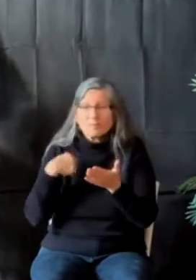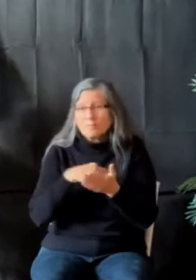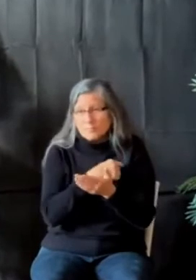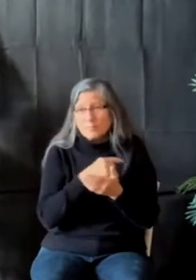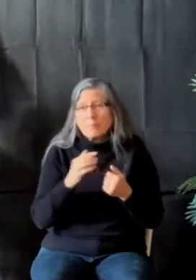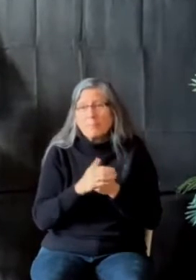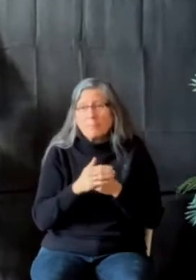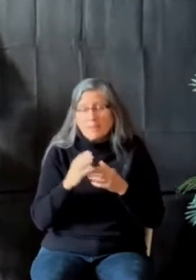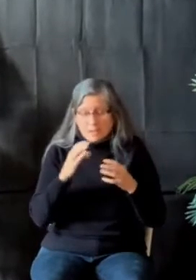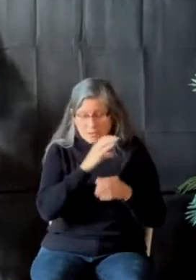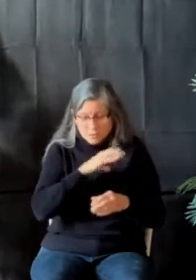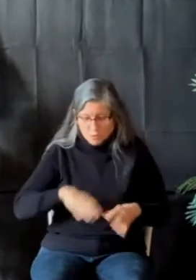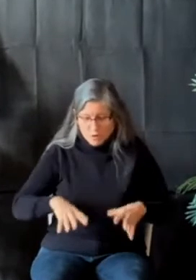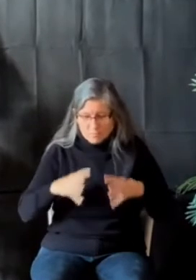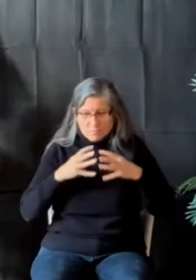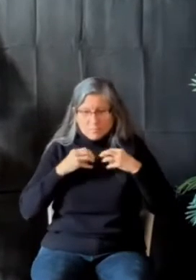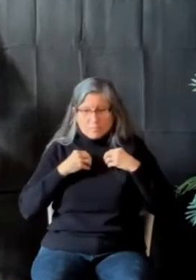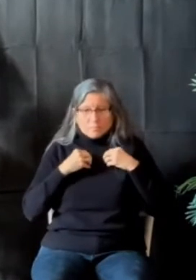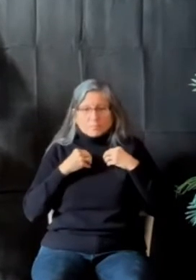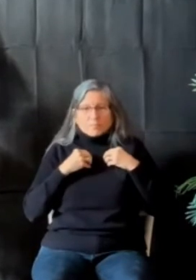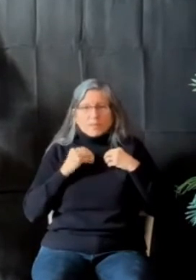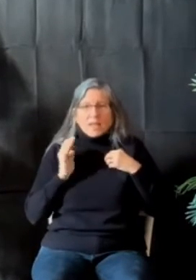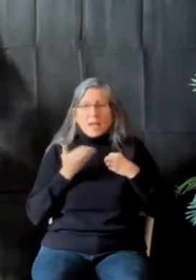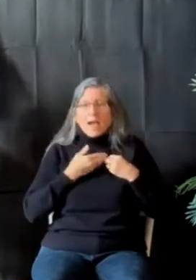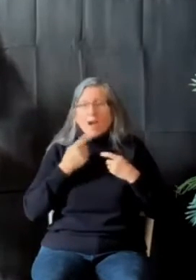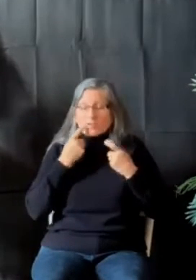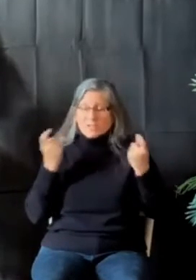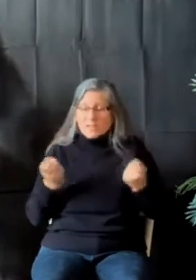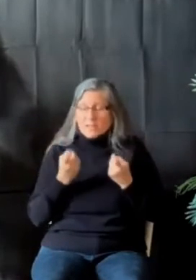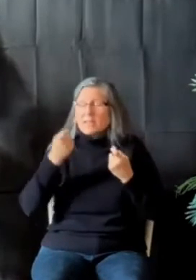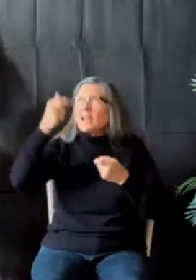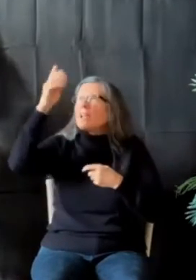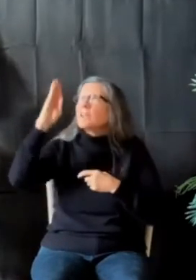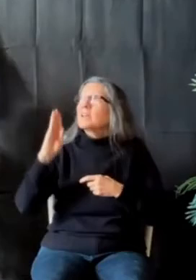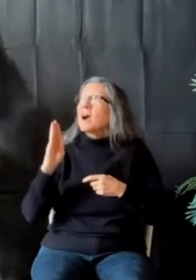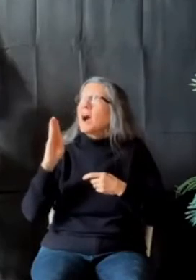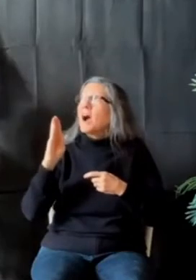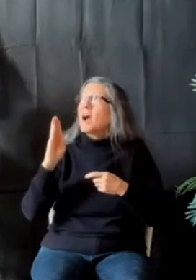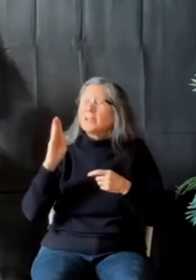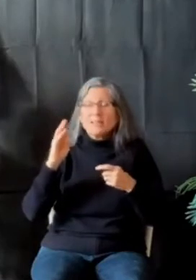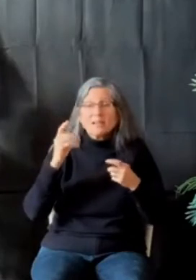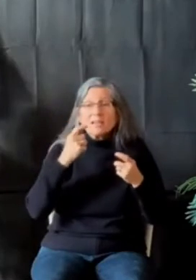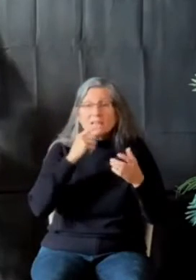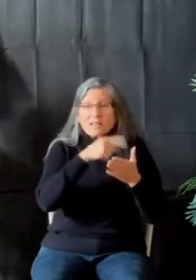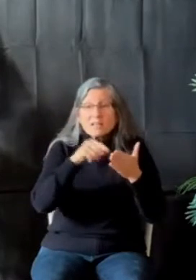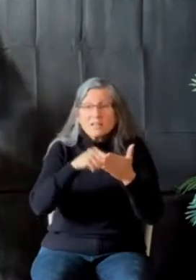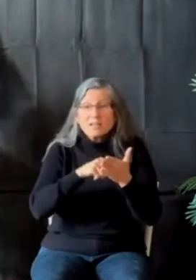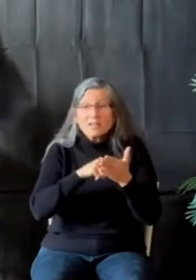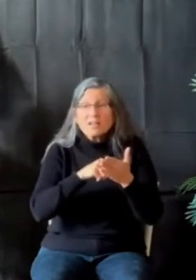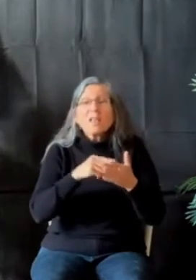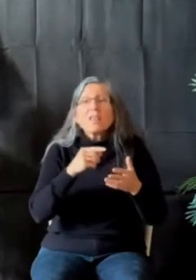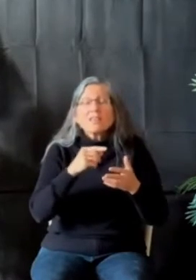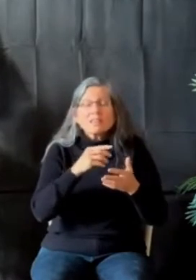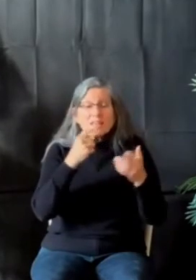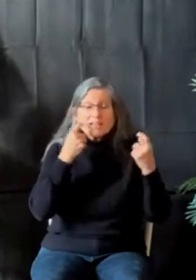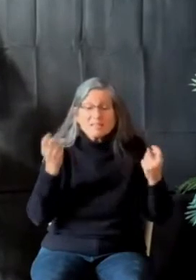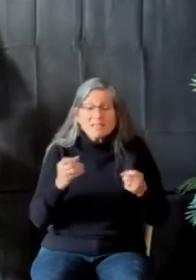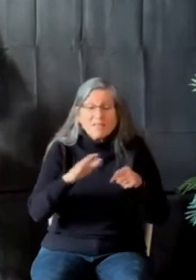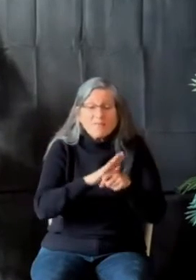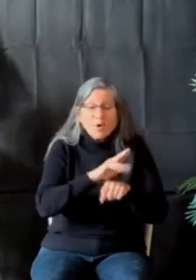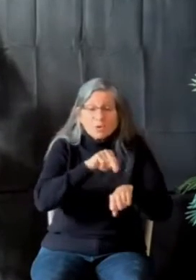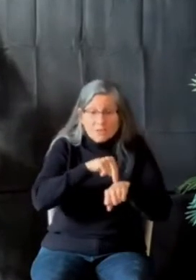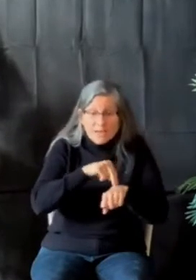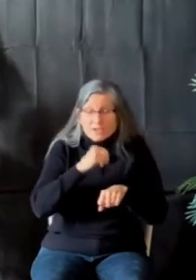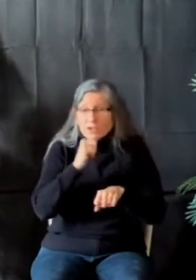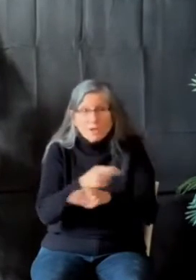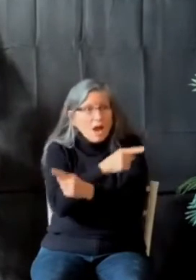taking upon Himself the sins of men, God condemned the sinful nature. God doesn't condemn